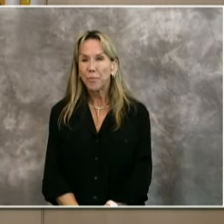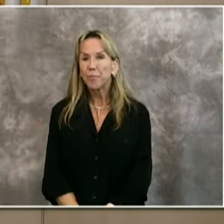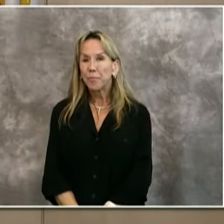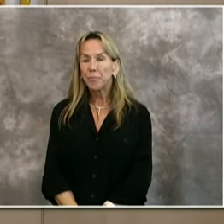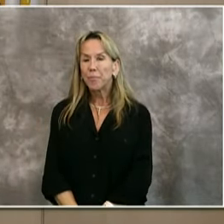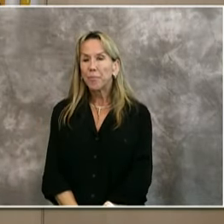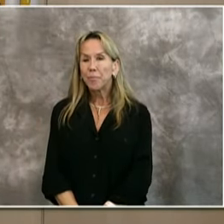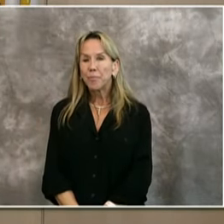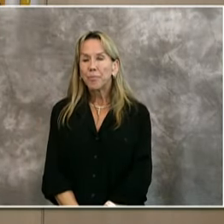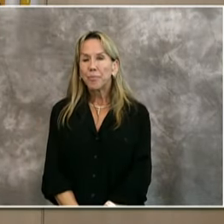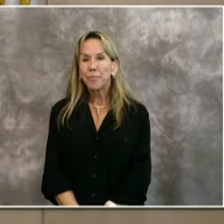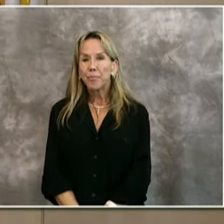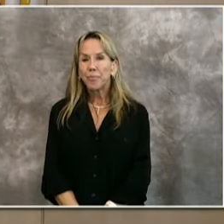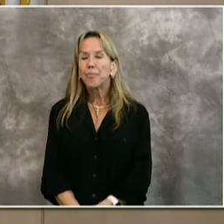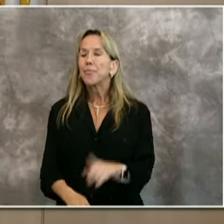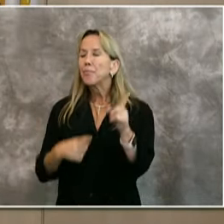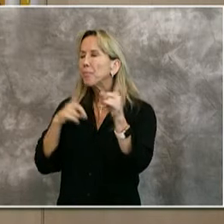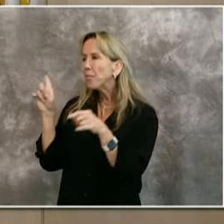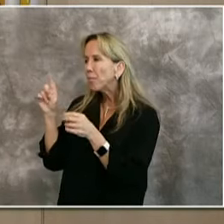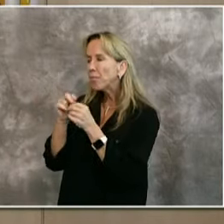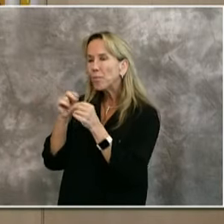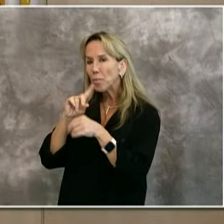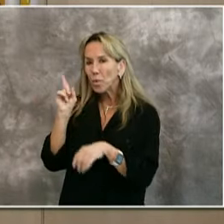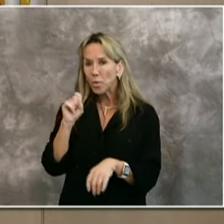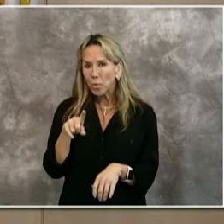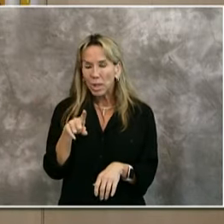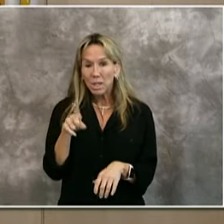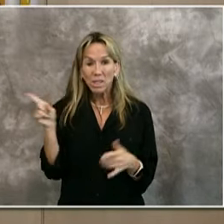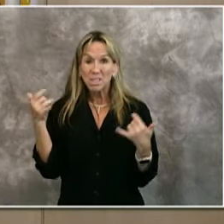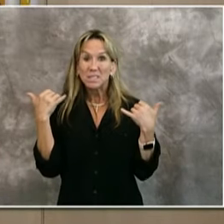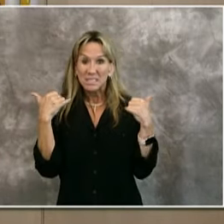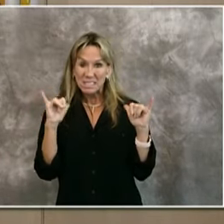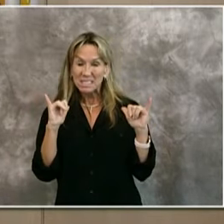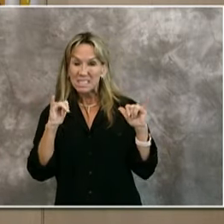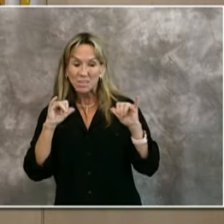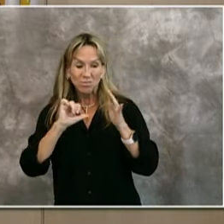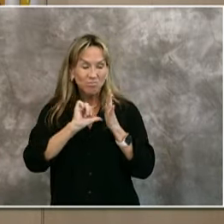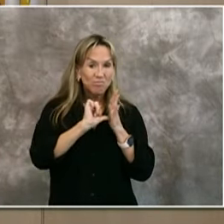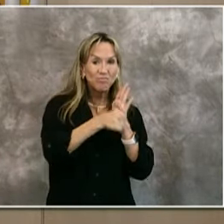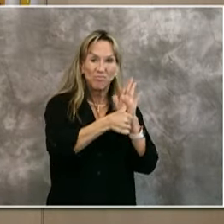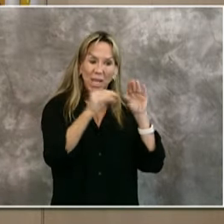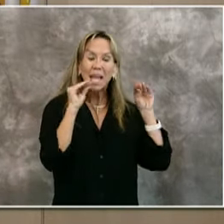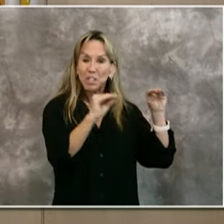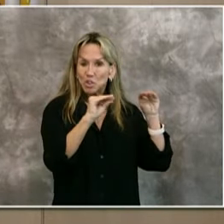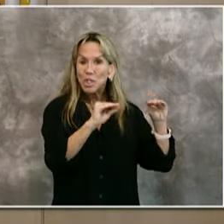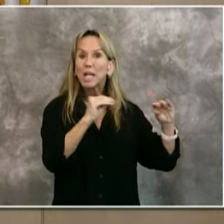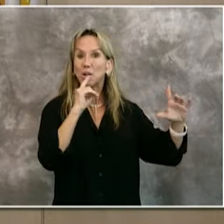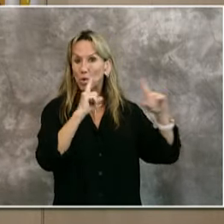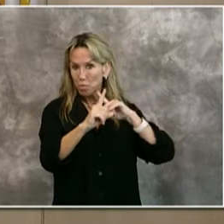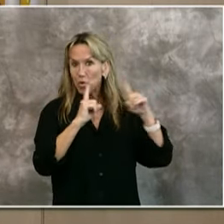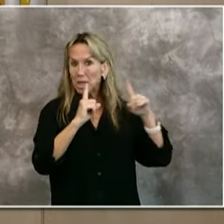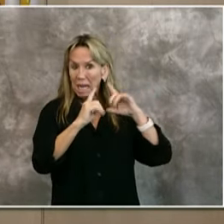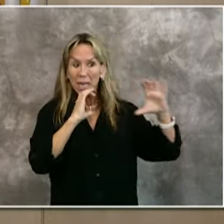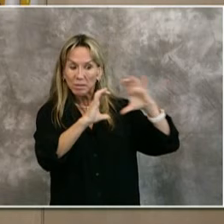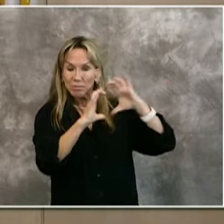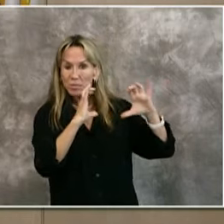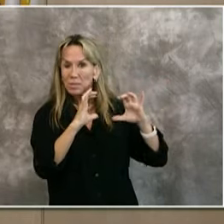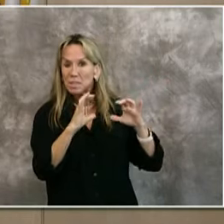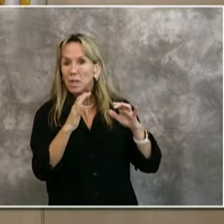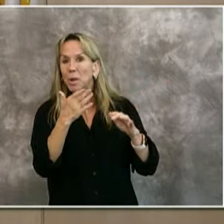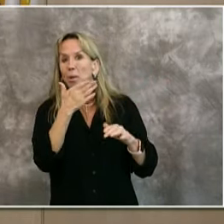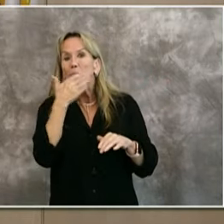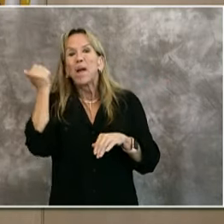So it does sound, just I have one follow-up question. It does sound that there is still a strong emphasis on educating and communicating over citing at the